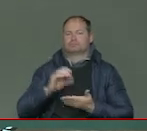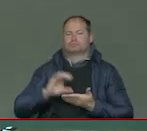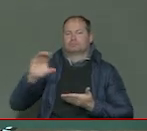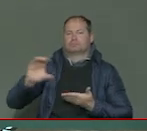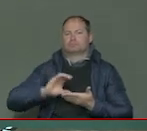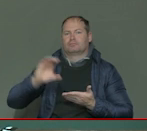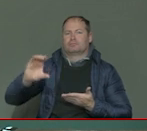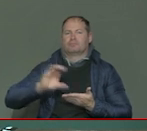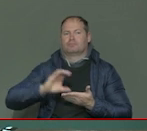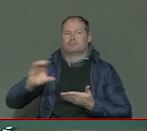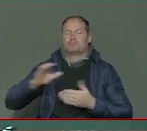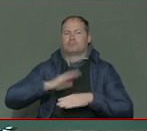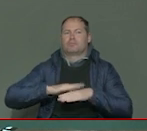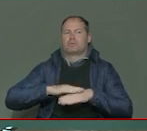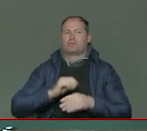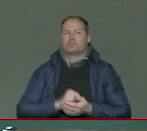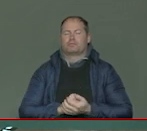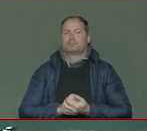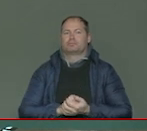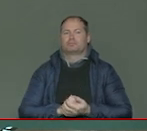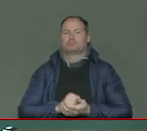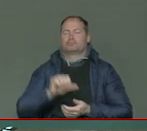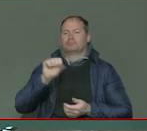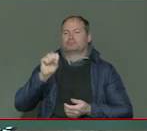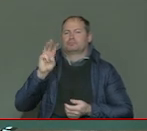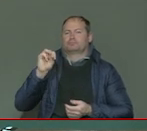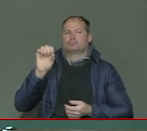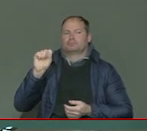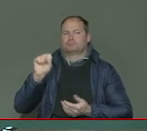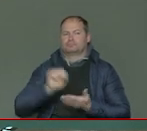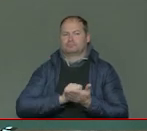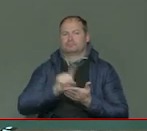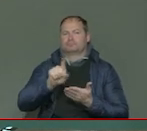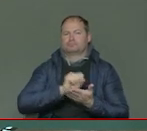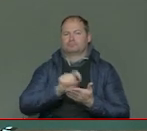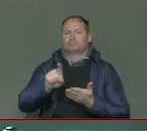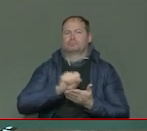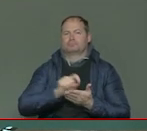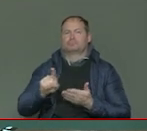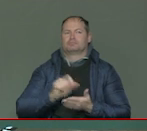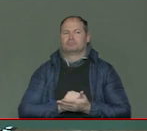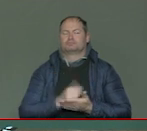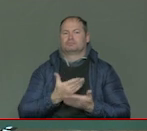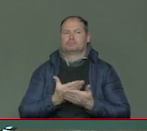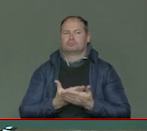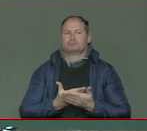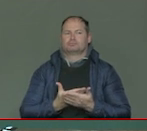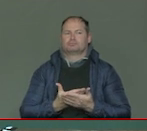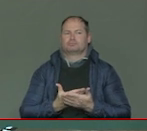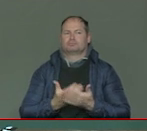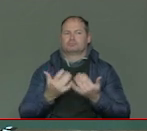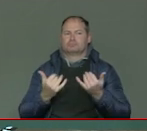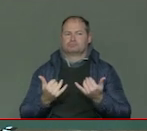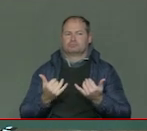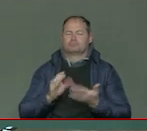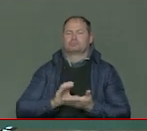deposits. SMS reminders. Luckily these days all the banks give you the SMSs, so you can see this guy went to